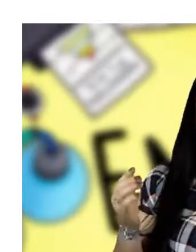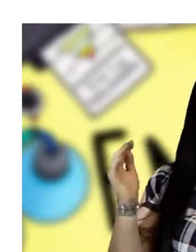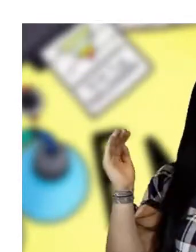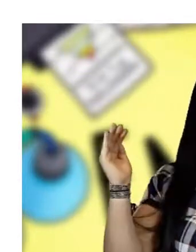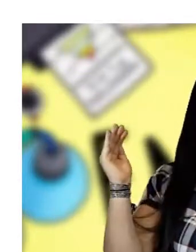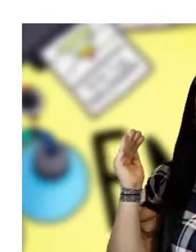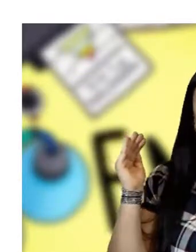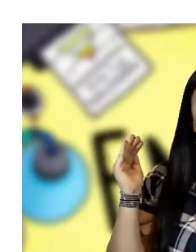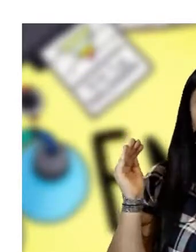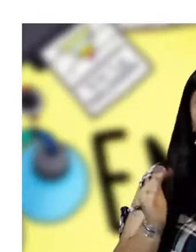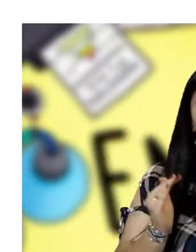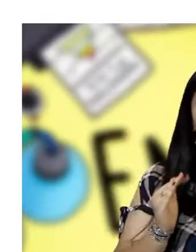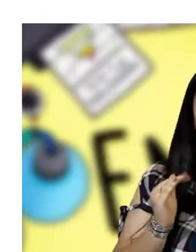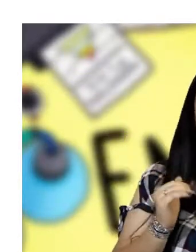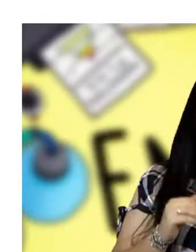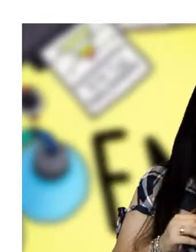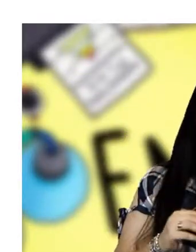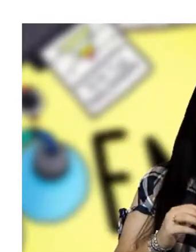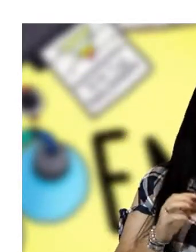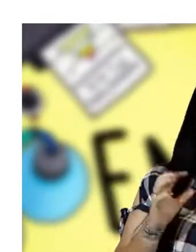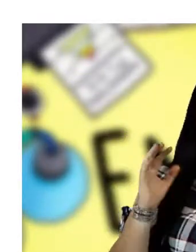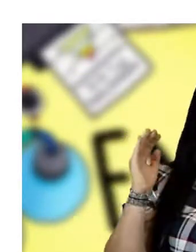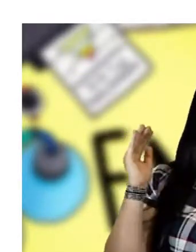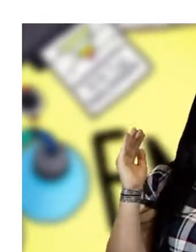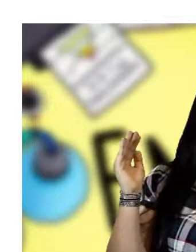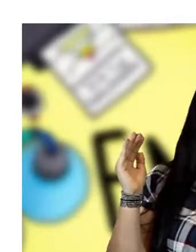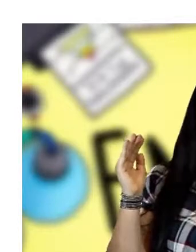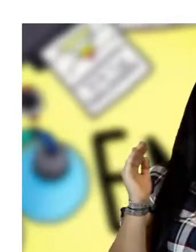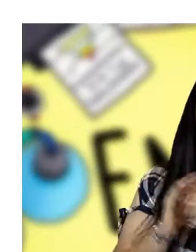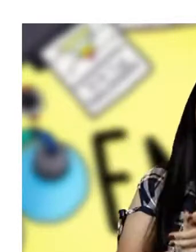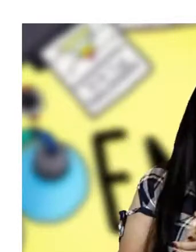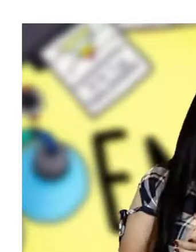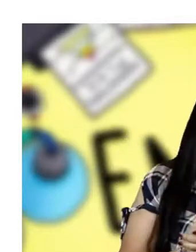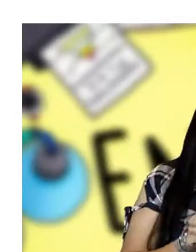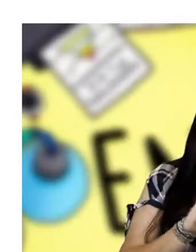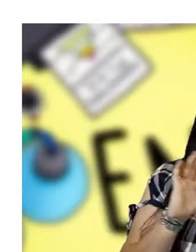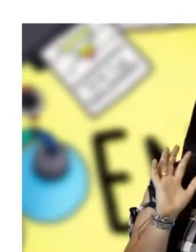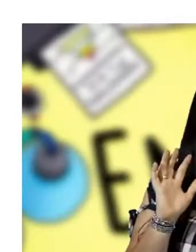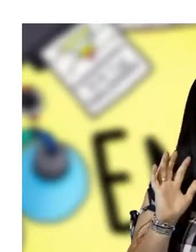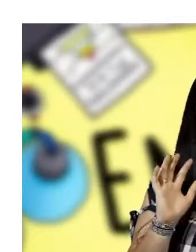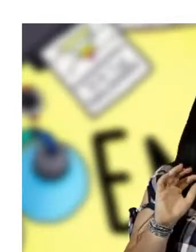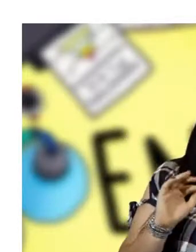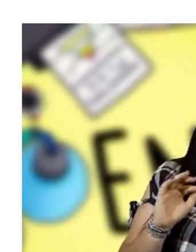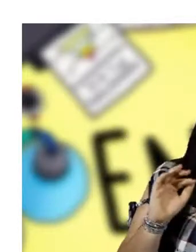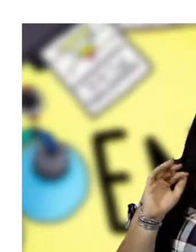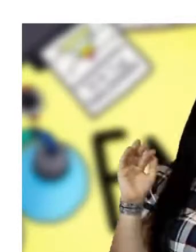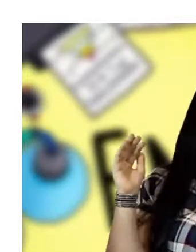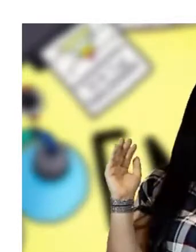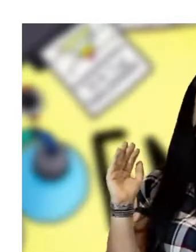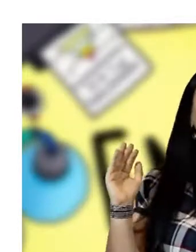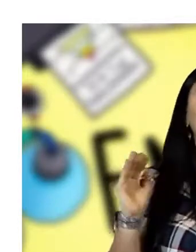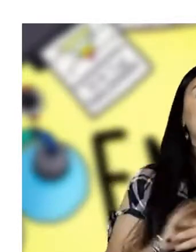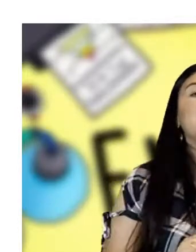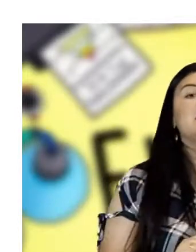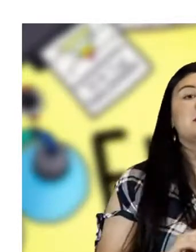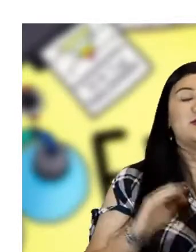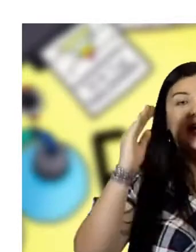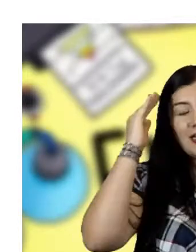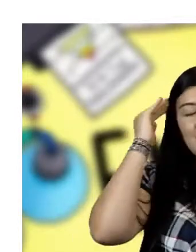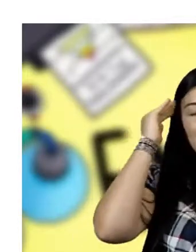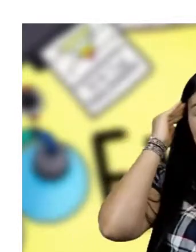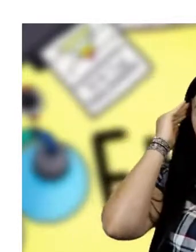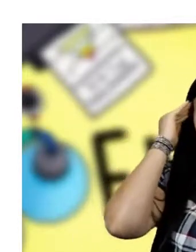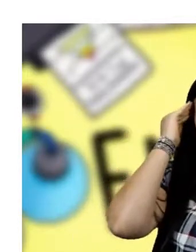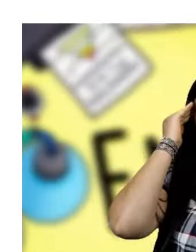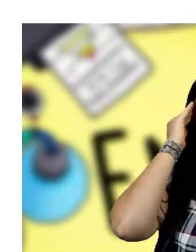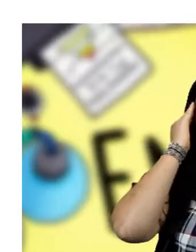body. Hay un patrón que se repite, recuerden, ese ache, que se escribe H, but it's pronounced ache. So we